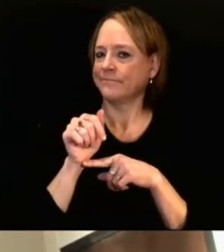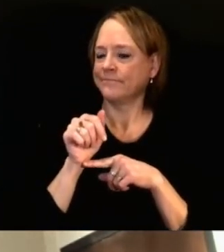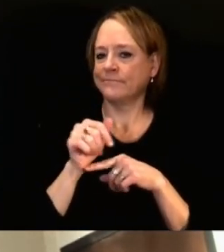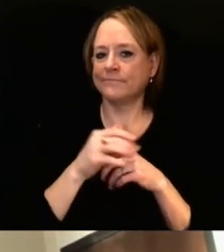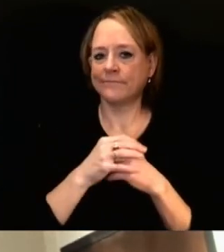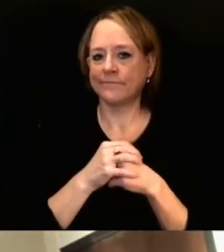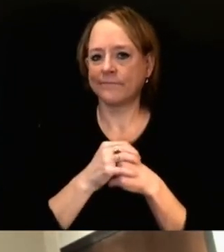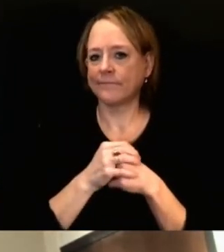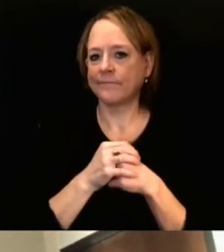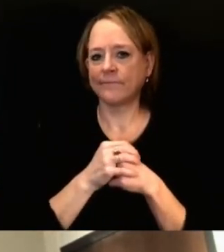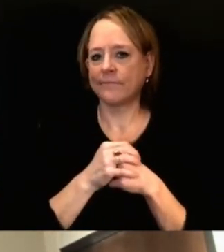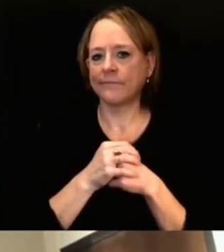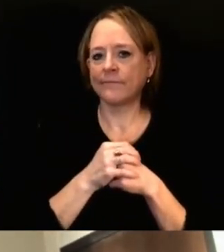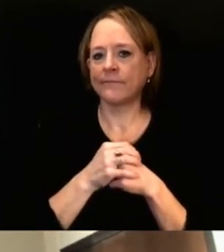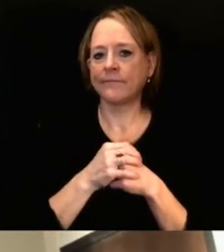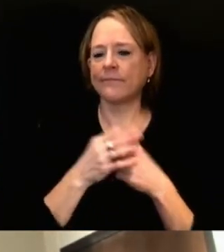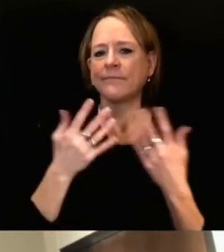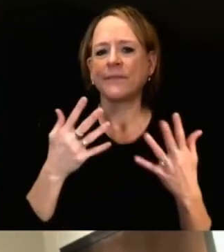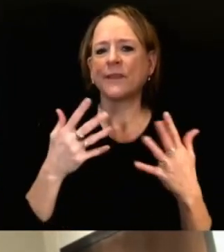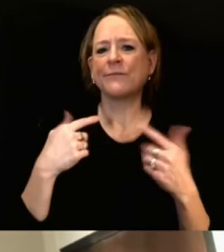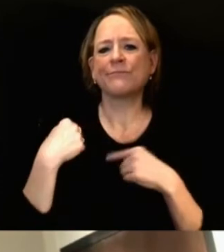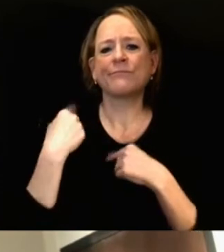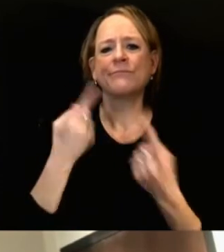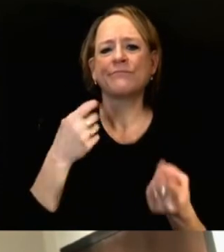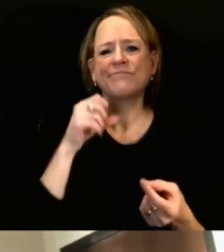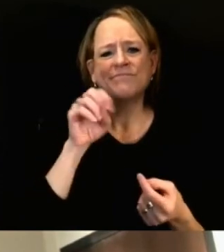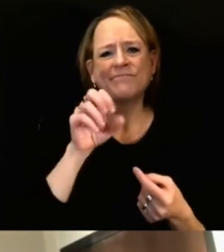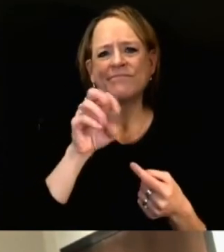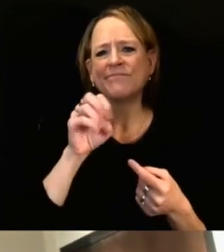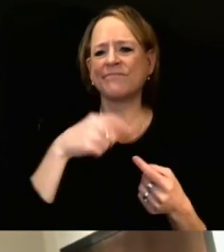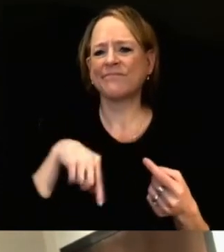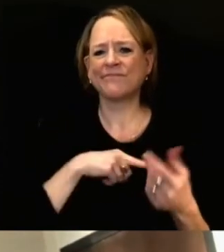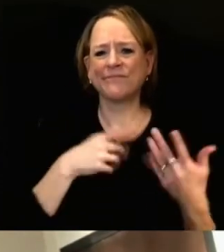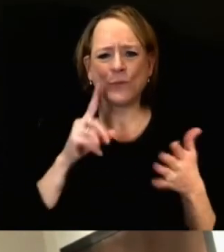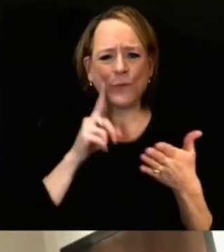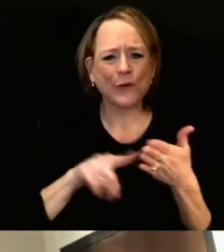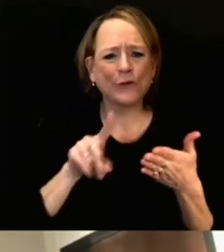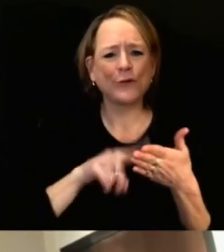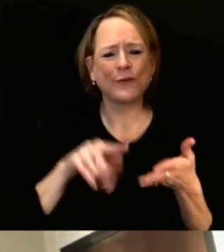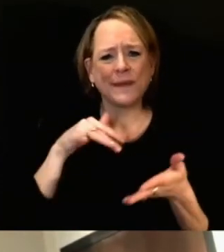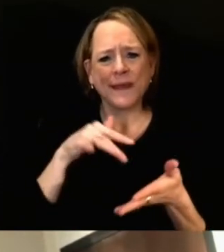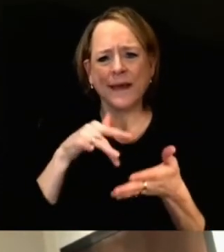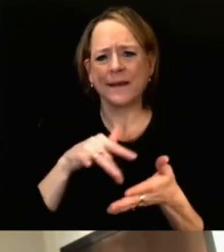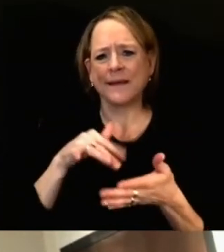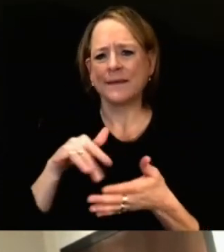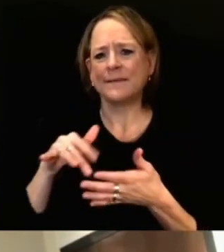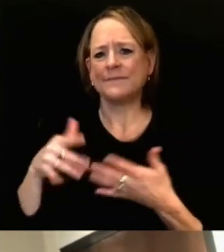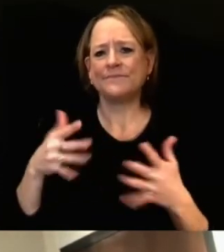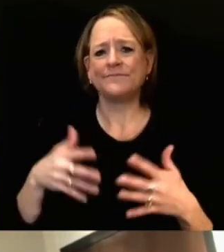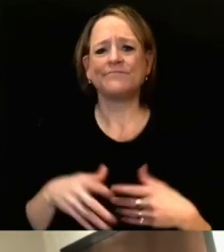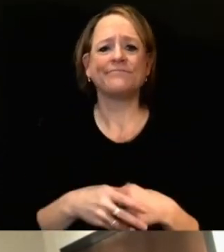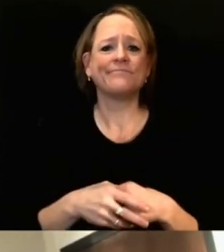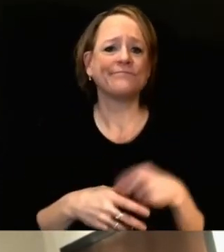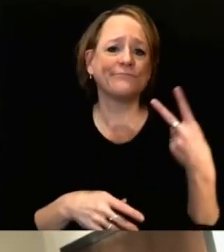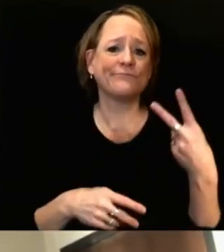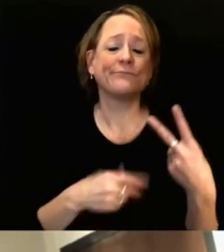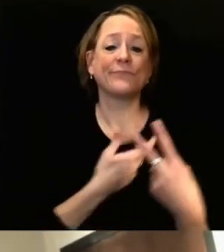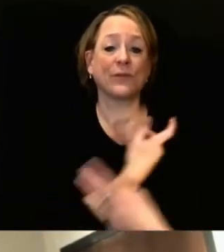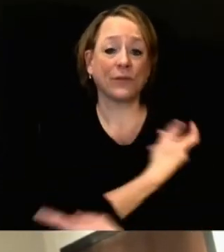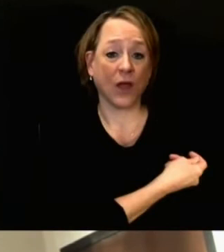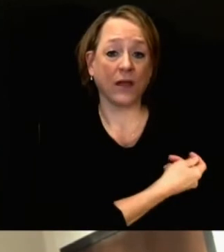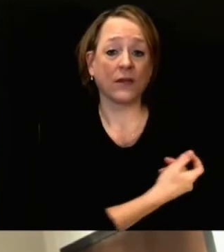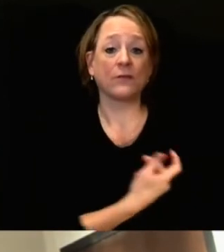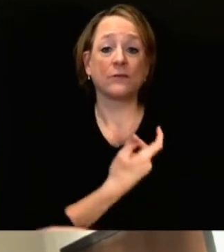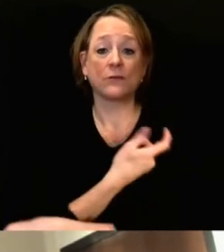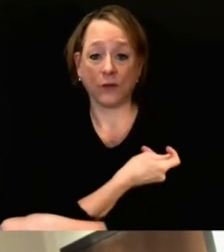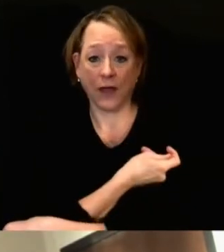a 2-dose series of one of the mRNA vaccines may only be about 25% effective against the Omicron variant,